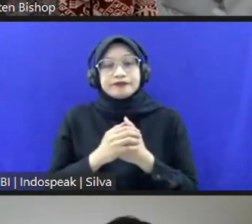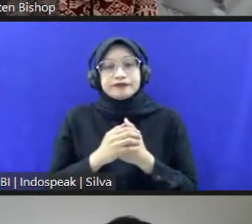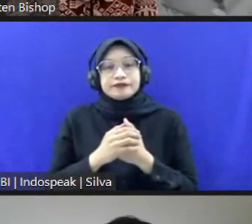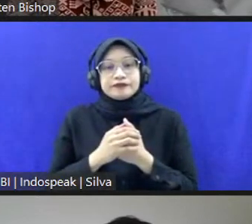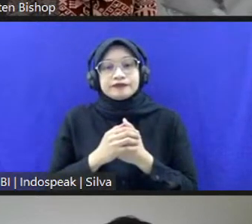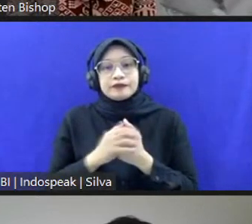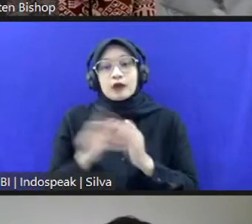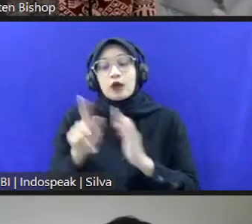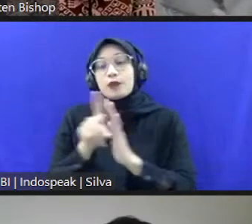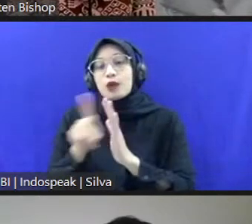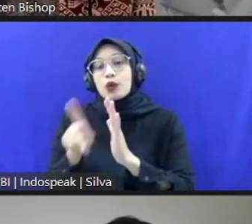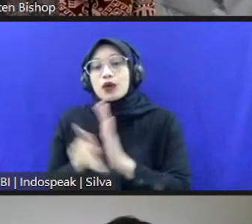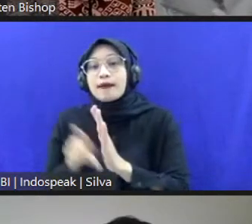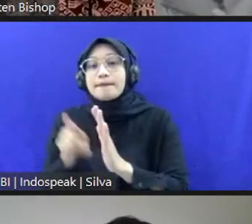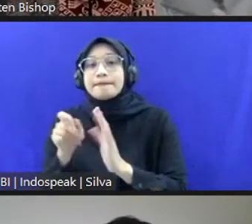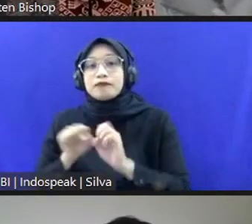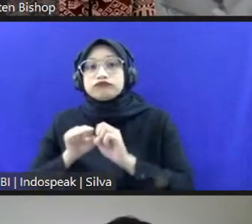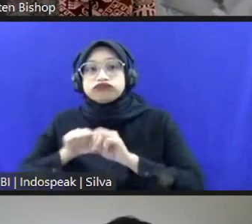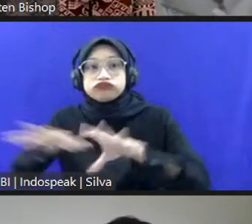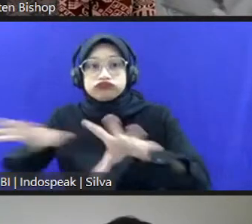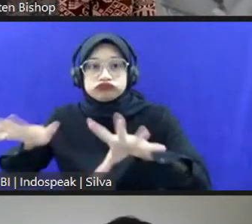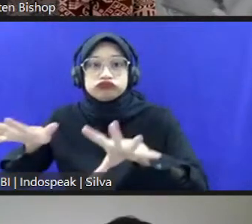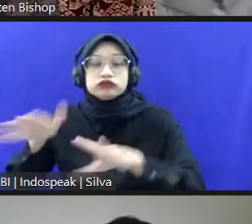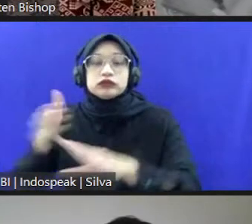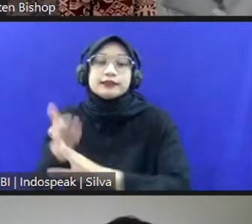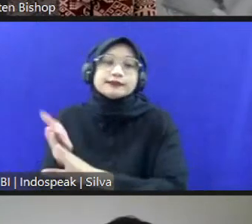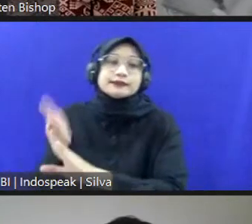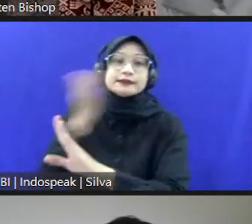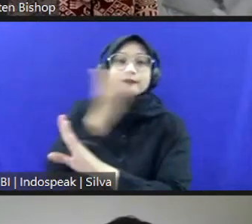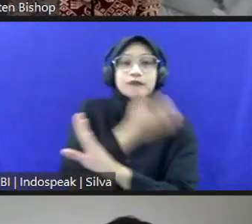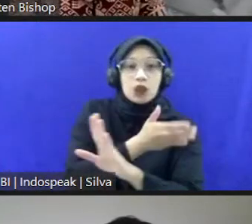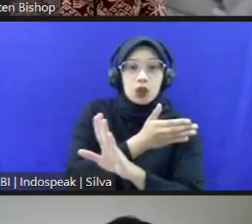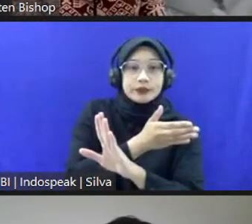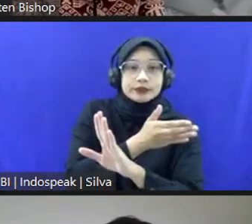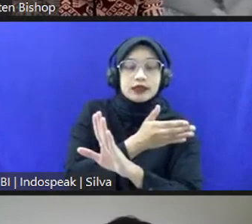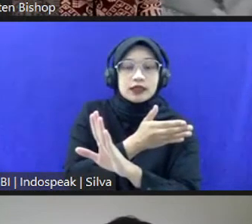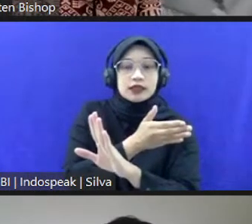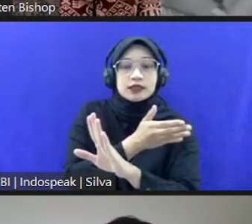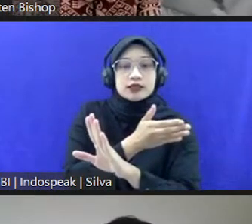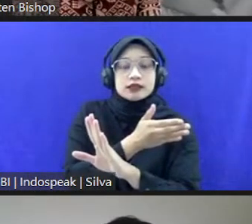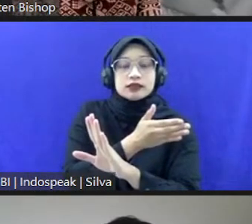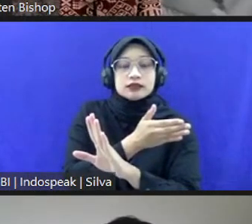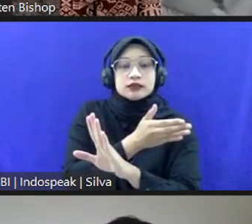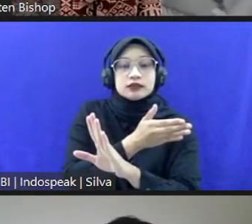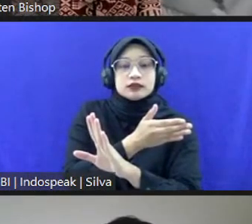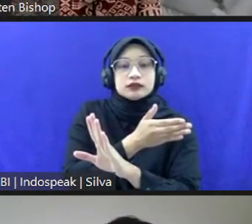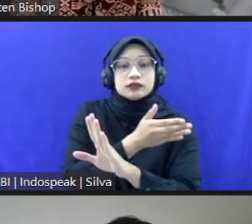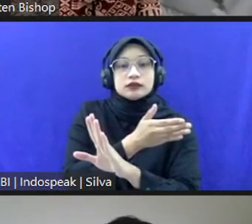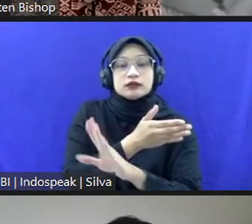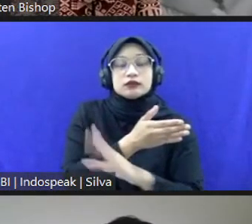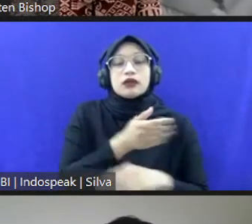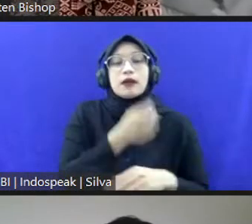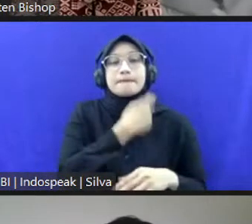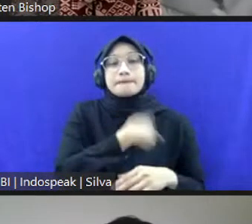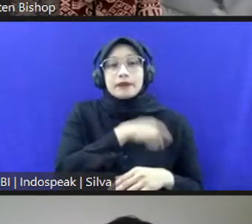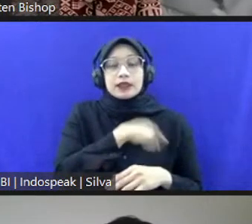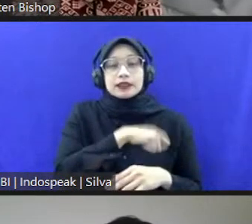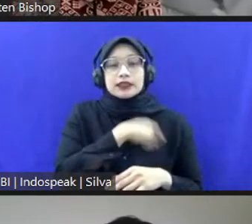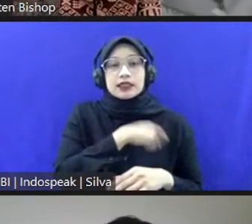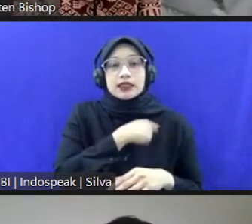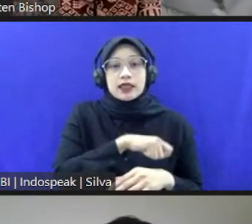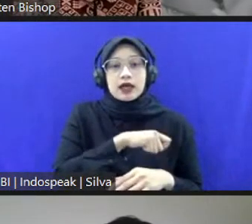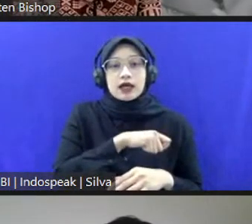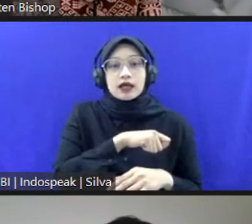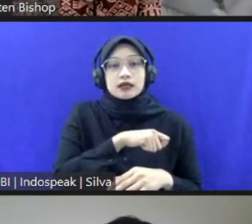the large-scale deployment in Yogyakarta city. The ministry established this independent